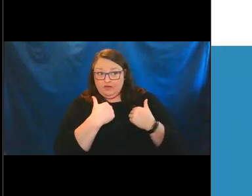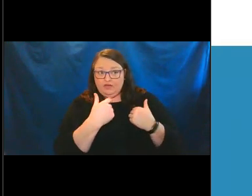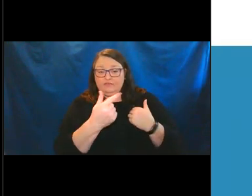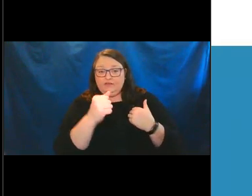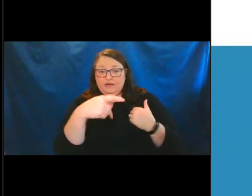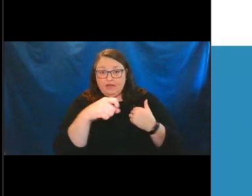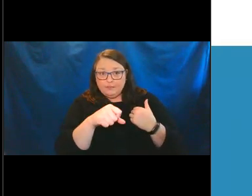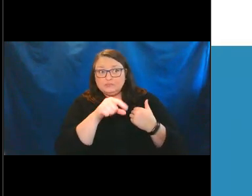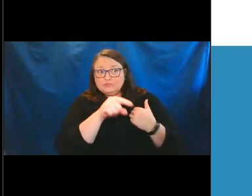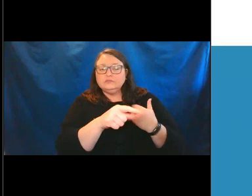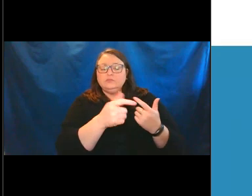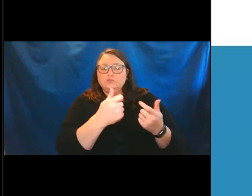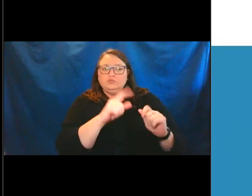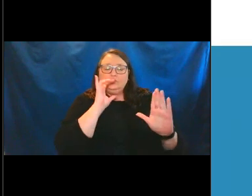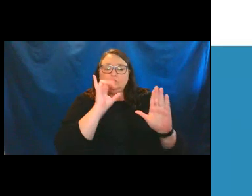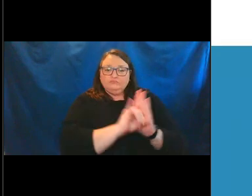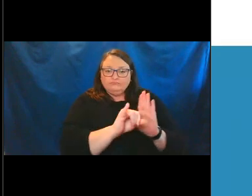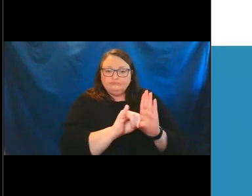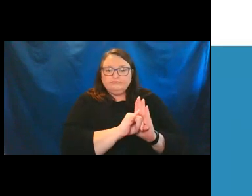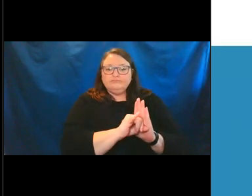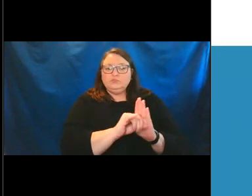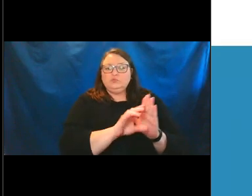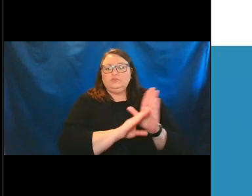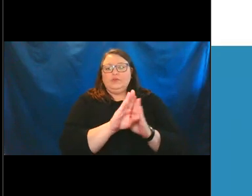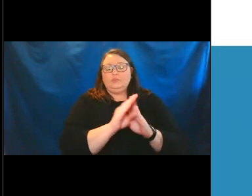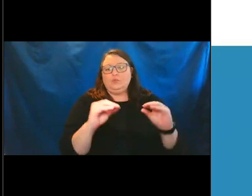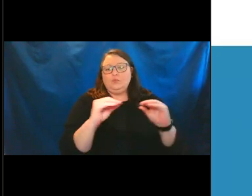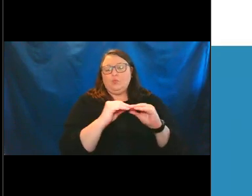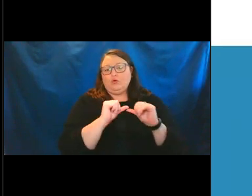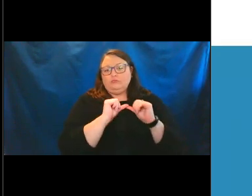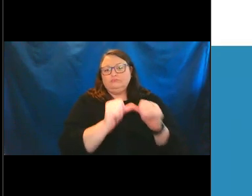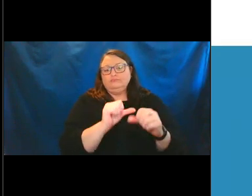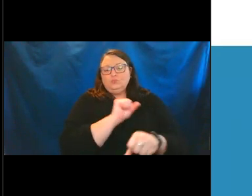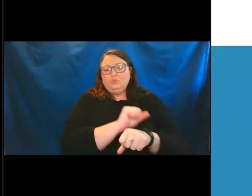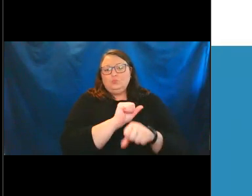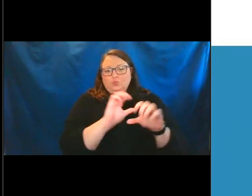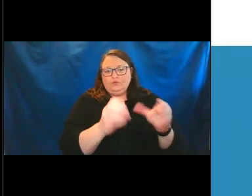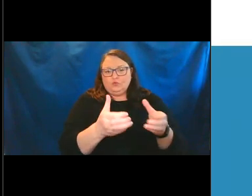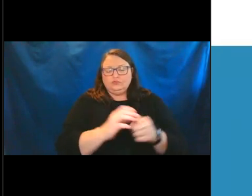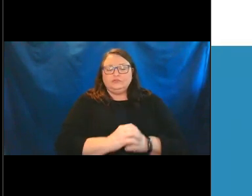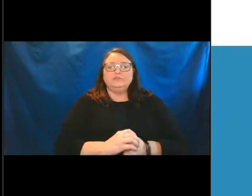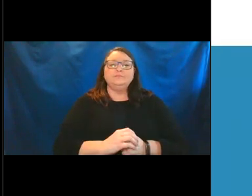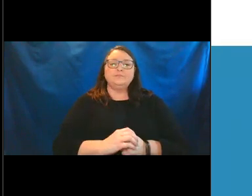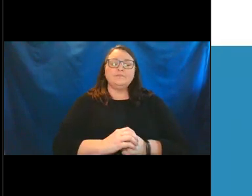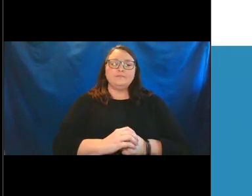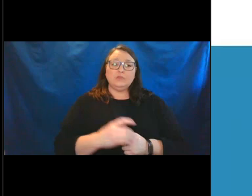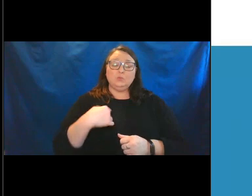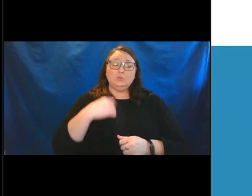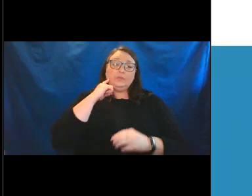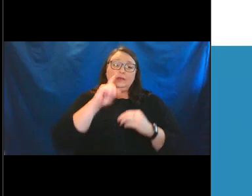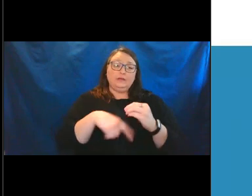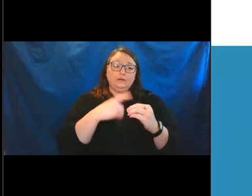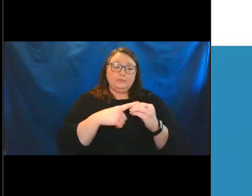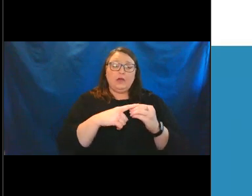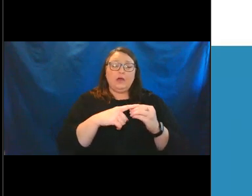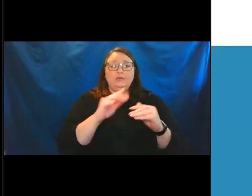resilient workforce. Currently, we're thinking along the lines of land-based sources of